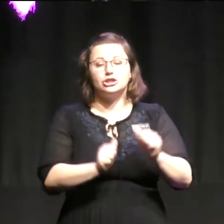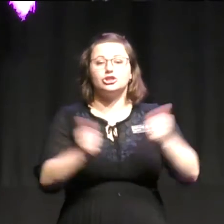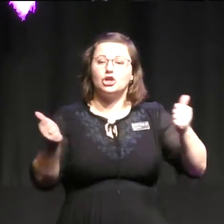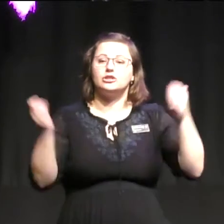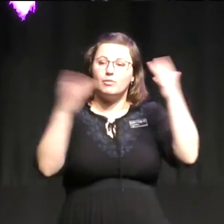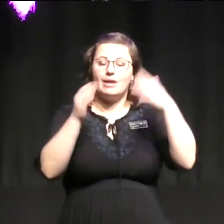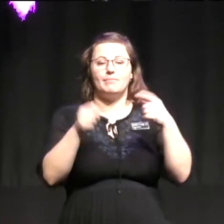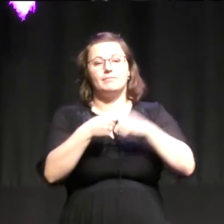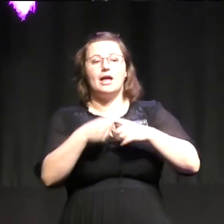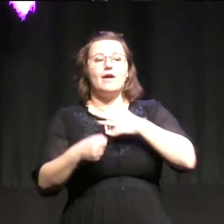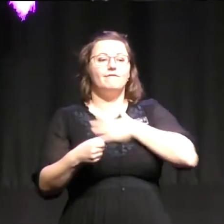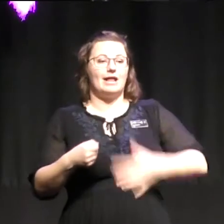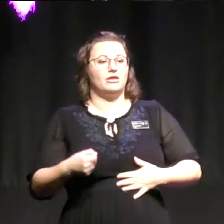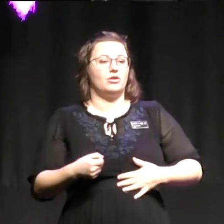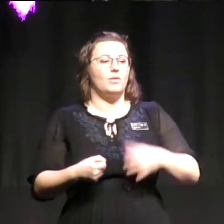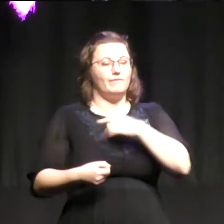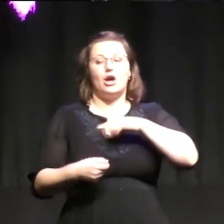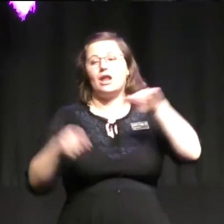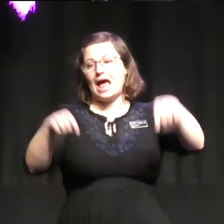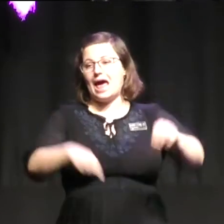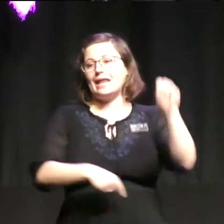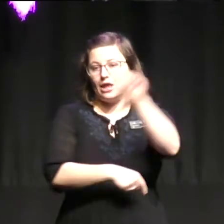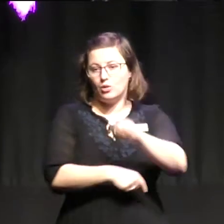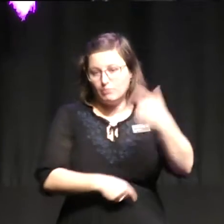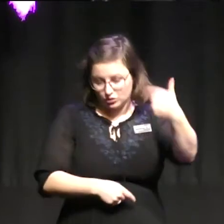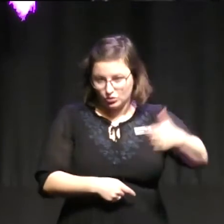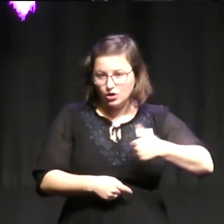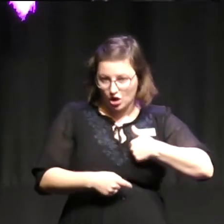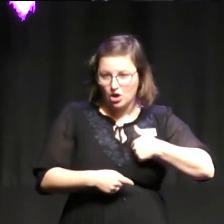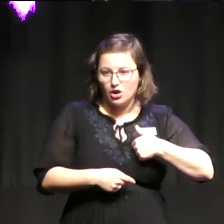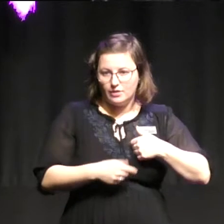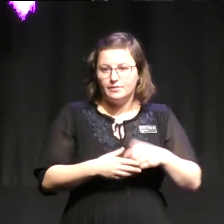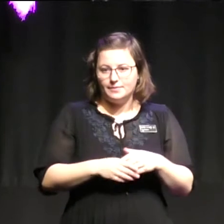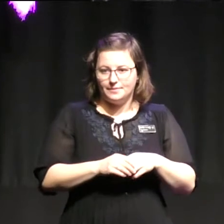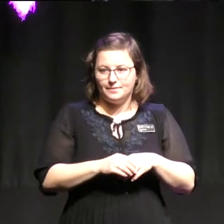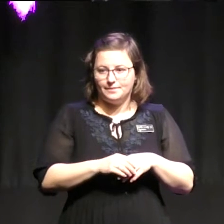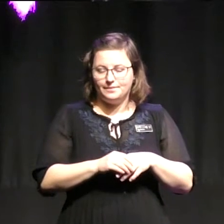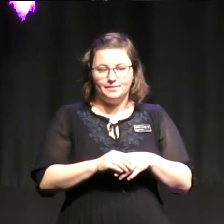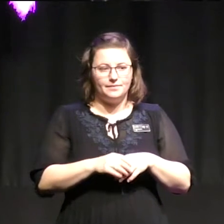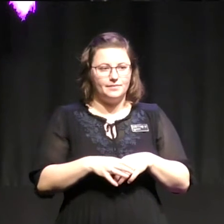problem with poverty we have in Europe, I think.